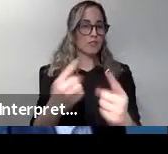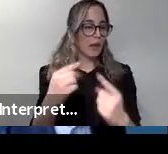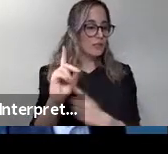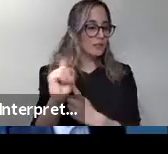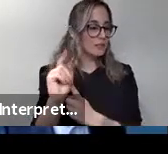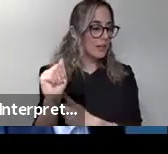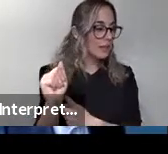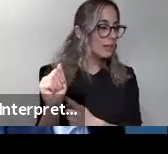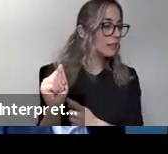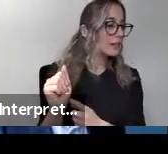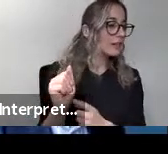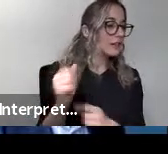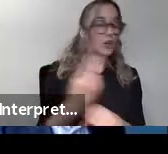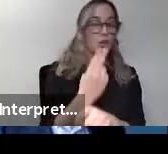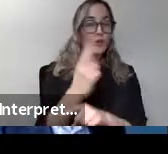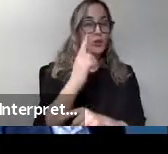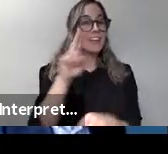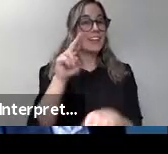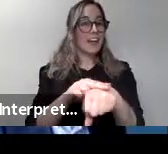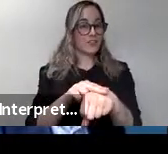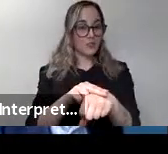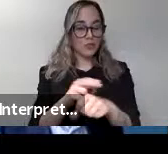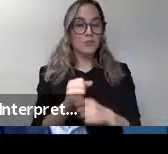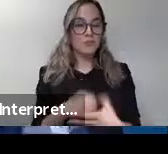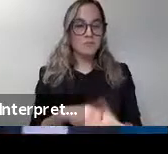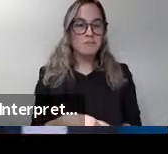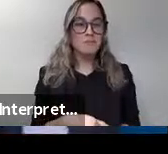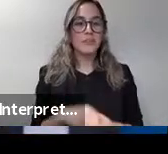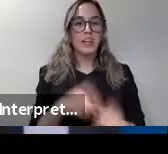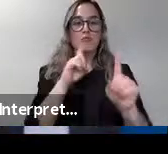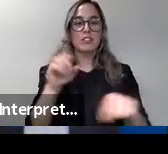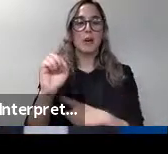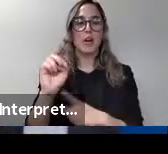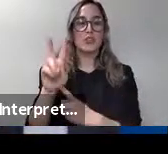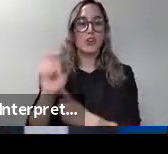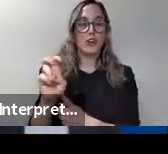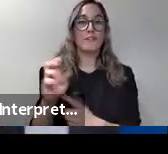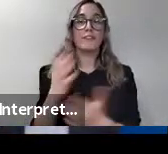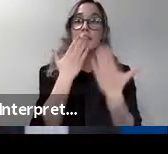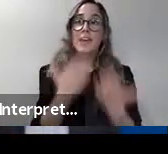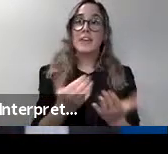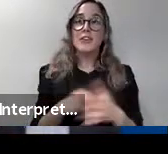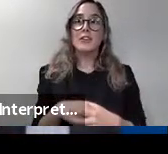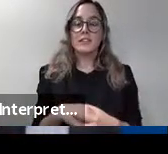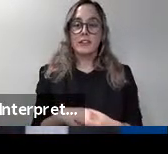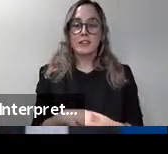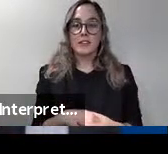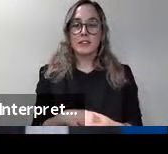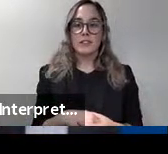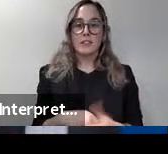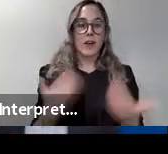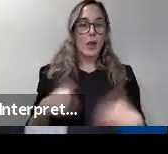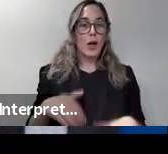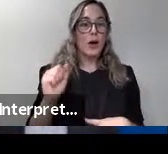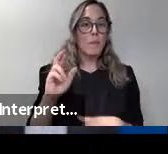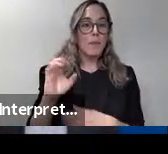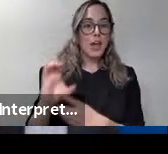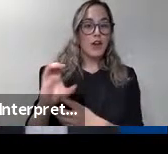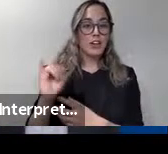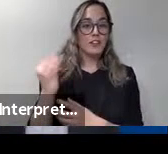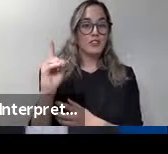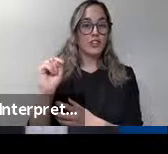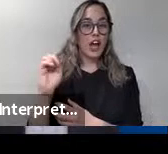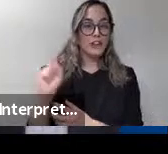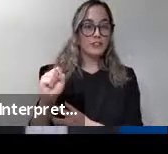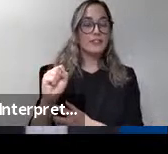resulting nationally representative dose response curve. Thanks, Joe. Hello, my name is Eric Jotz, and I was the project lead